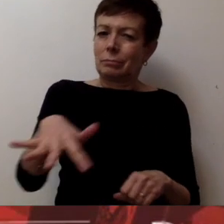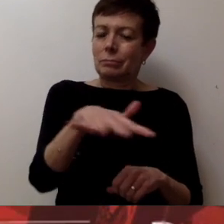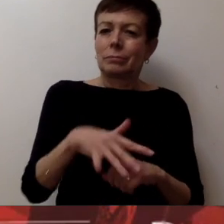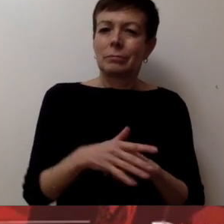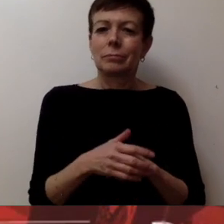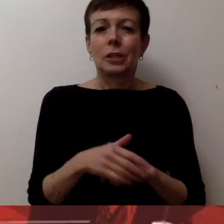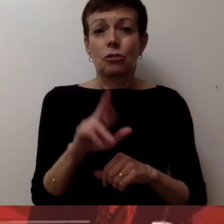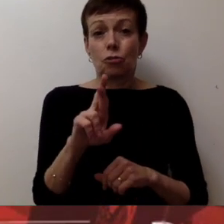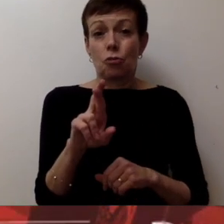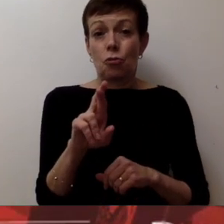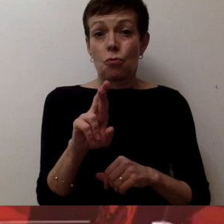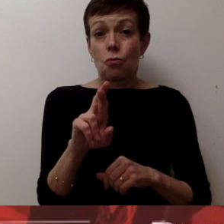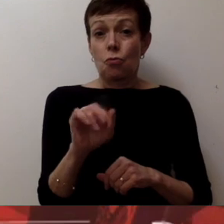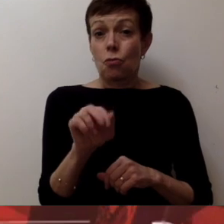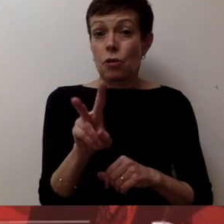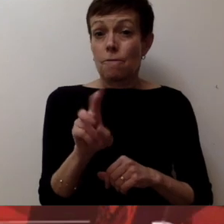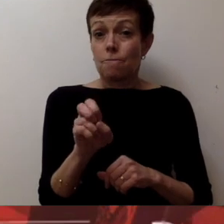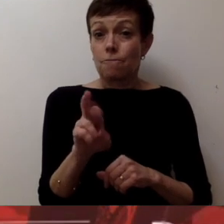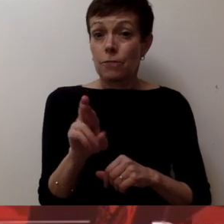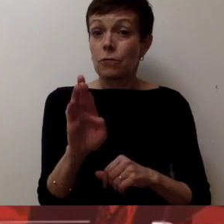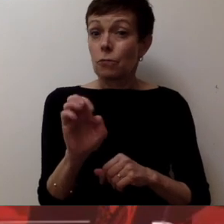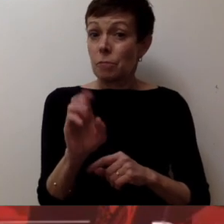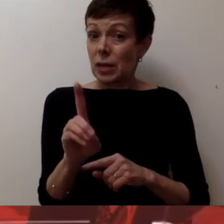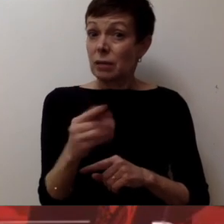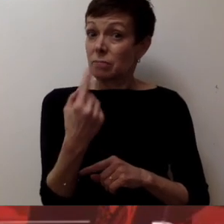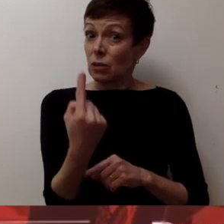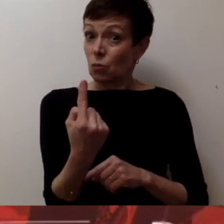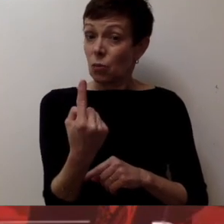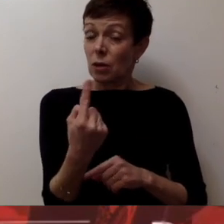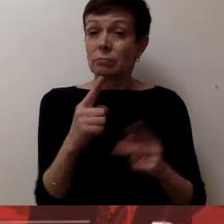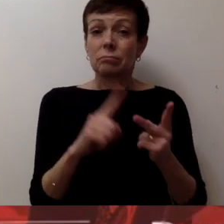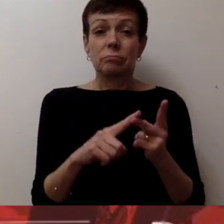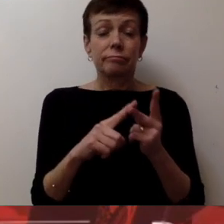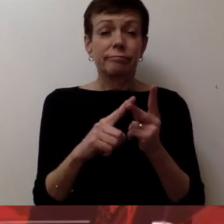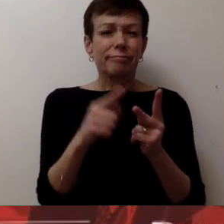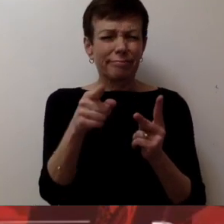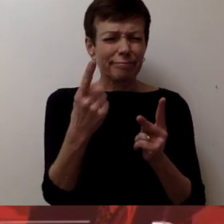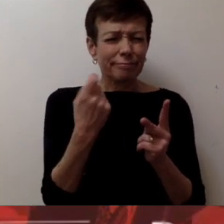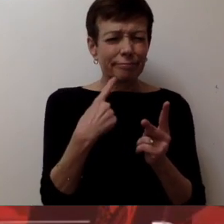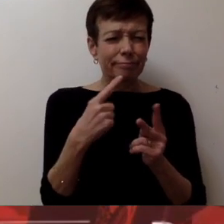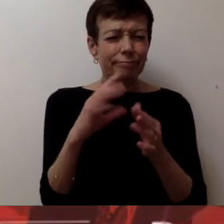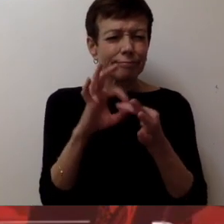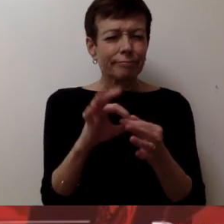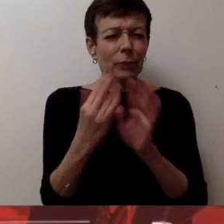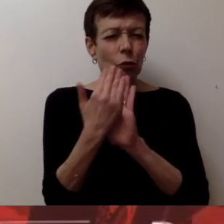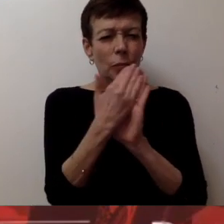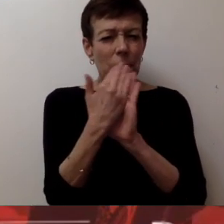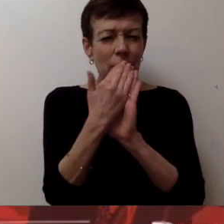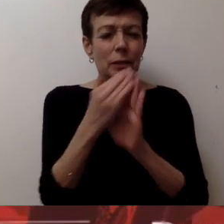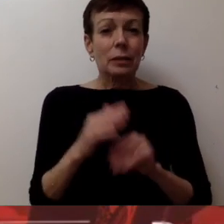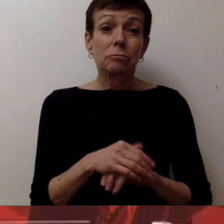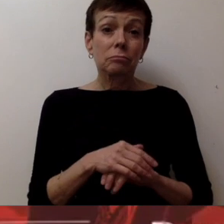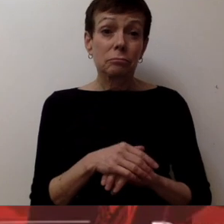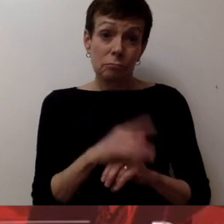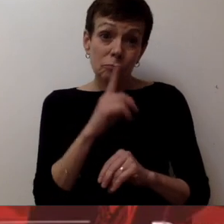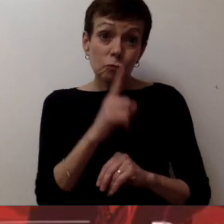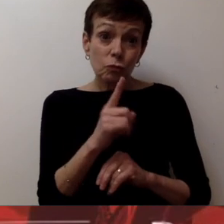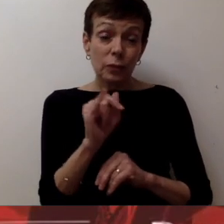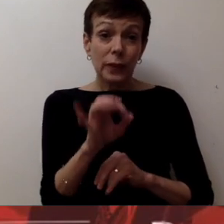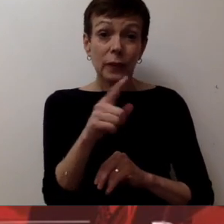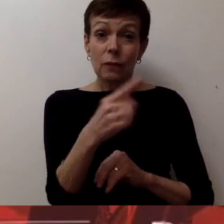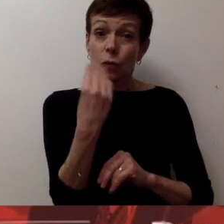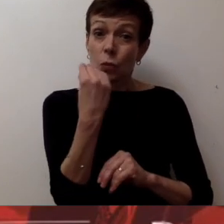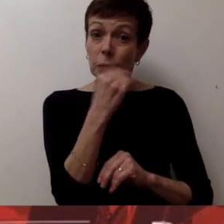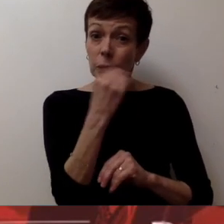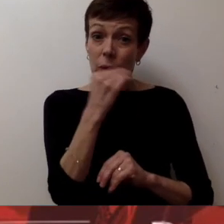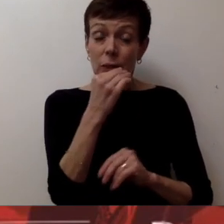Riverbend is one. Another one is about picnics and being able to get out in the park. Absolutely, if you're picnicking with members